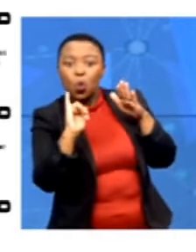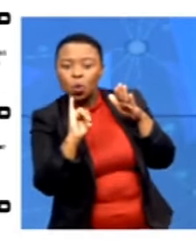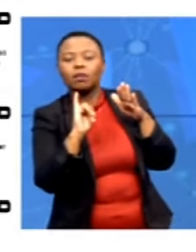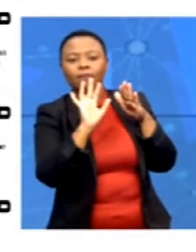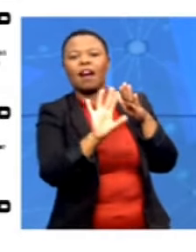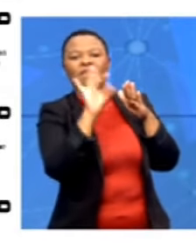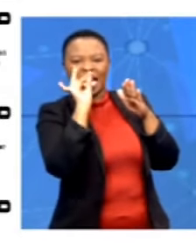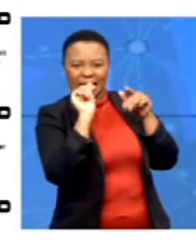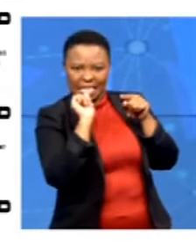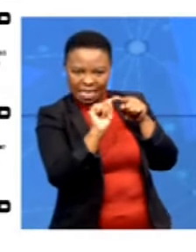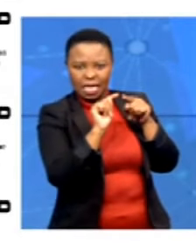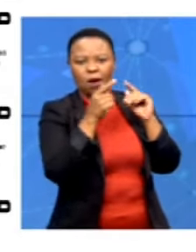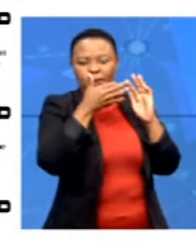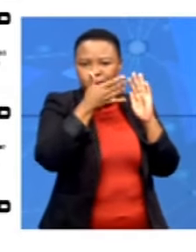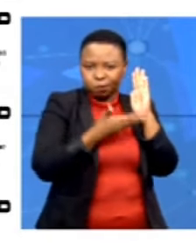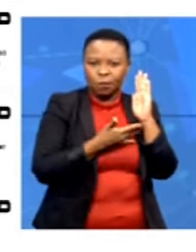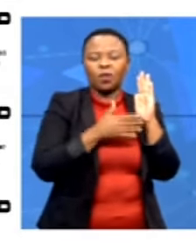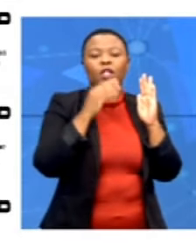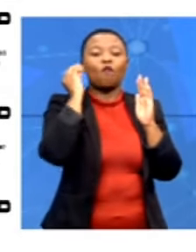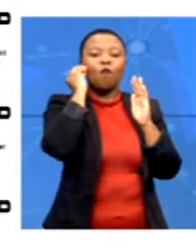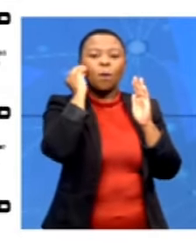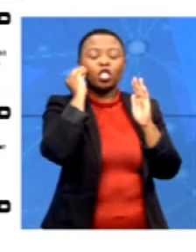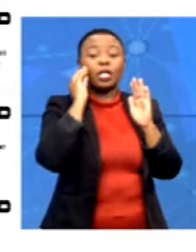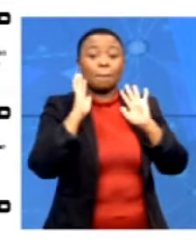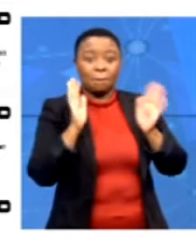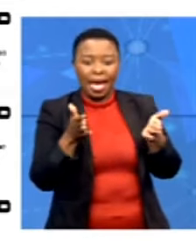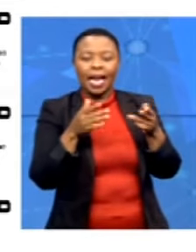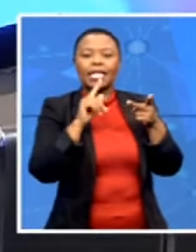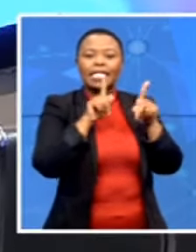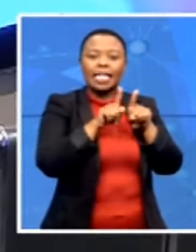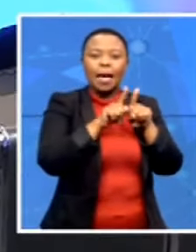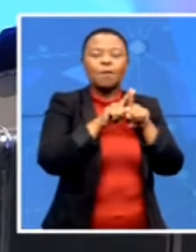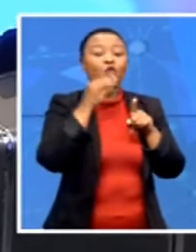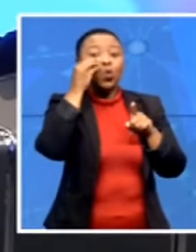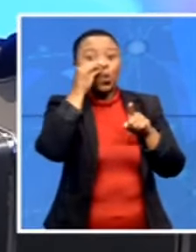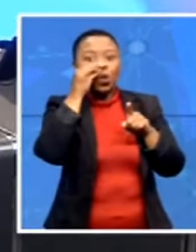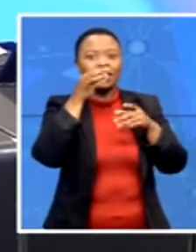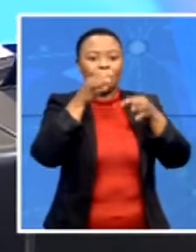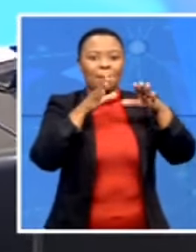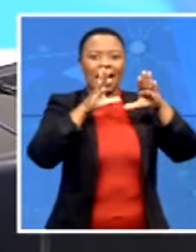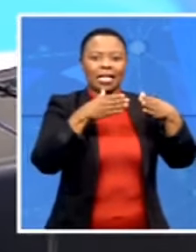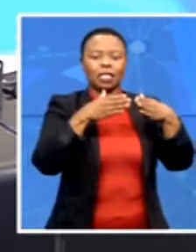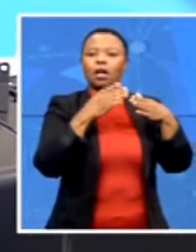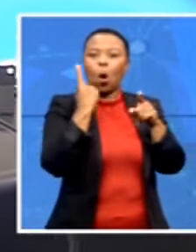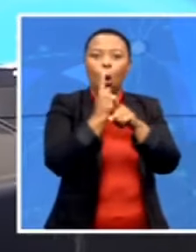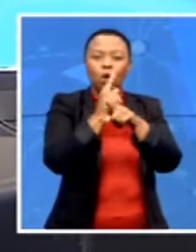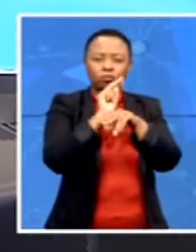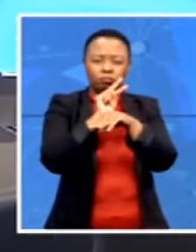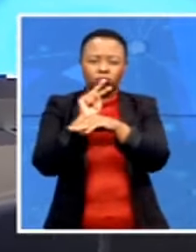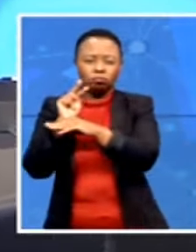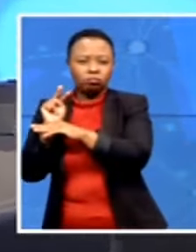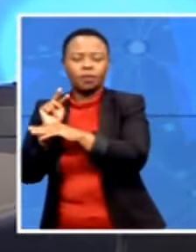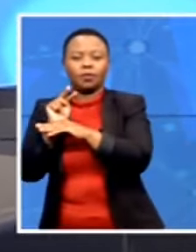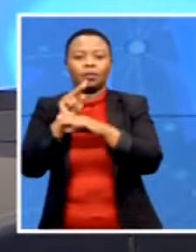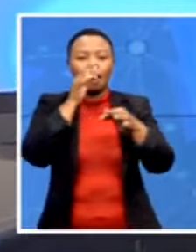not only that, you see the party news is also something that we constantly monitoring. We're watching all the parties, we're watching all the independents to